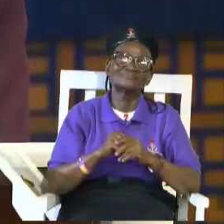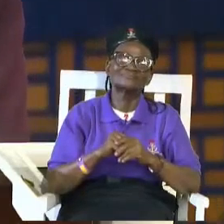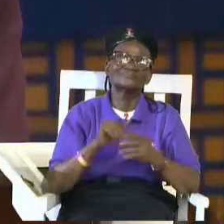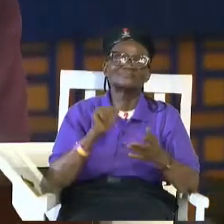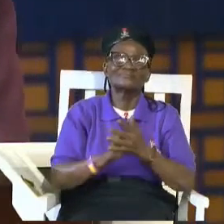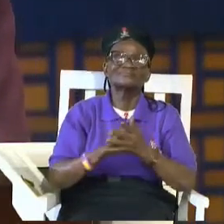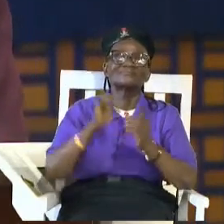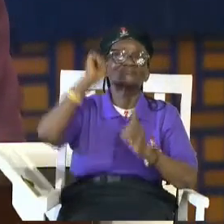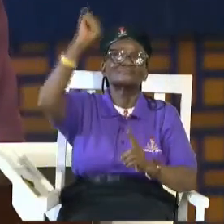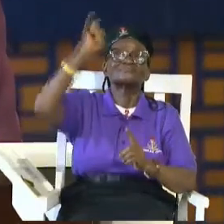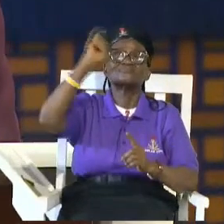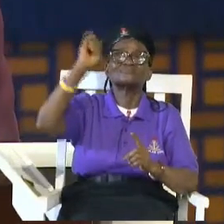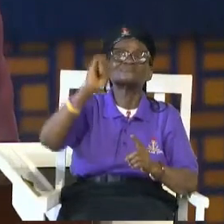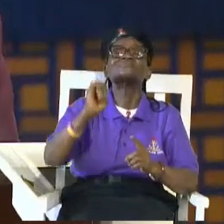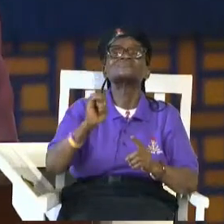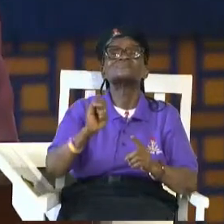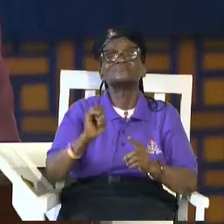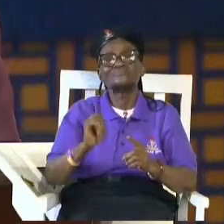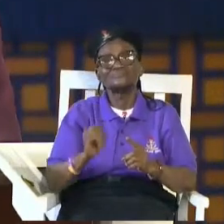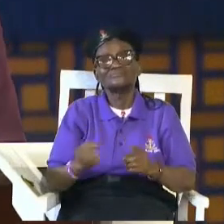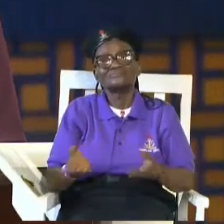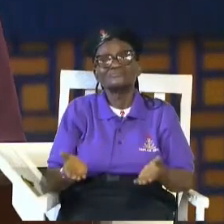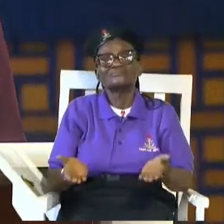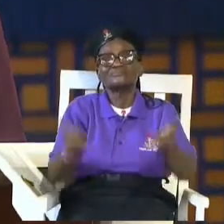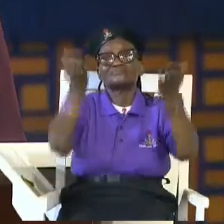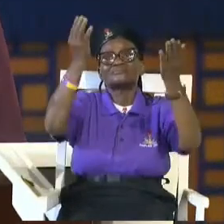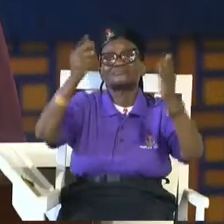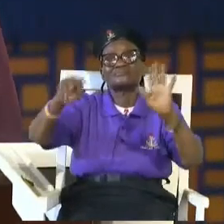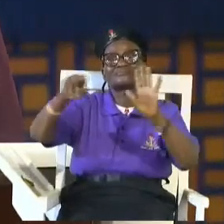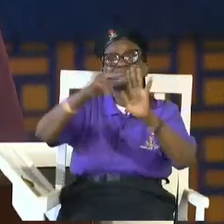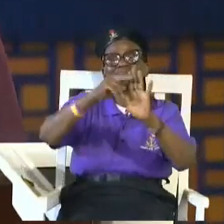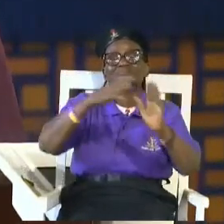that is the resurrection and the life.